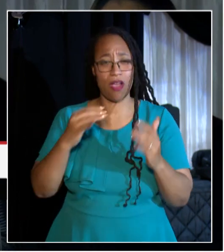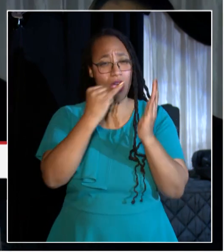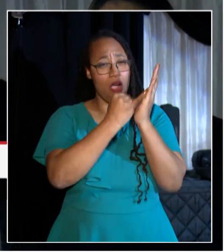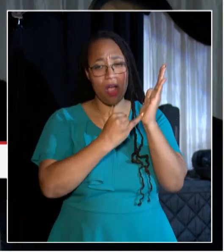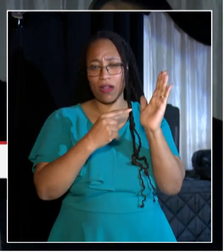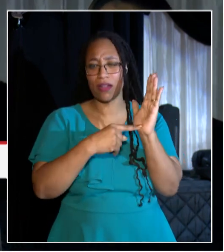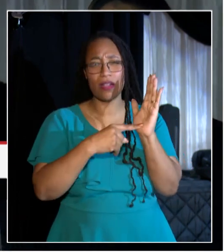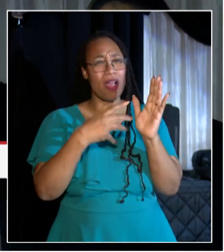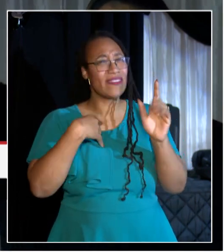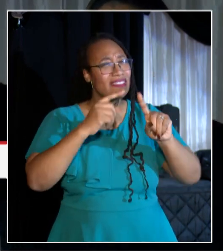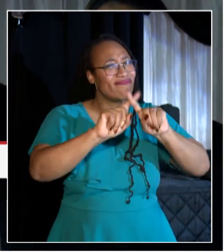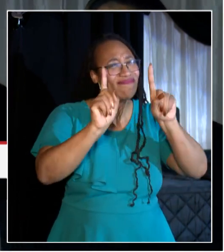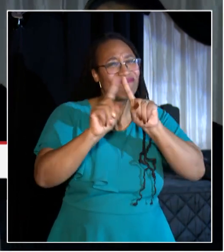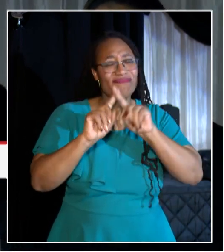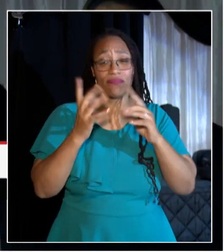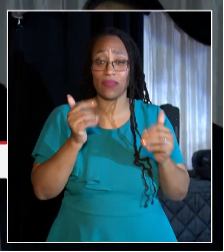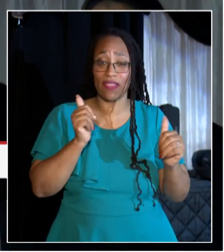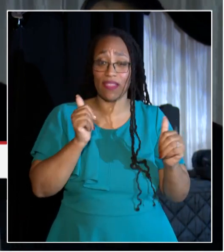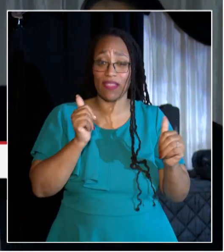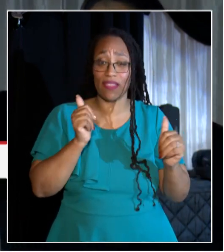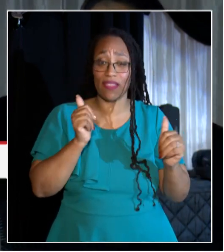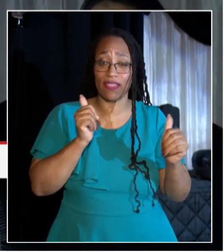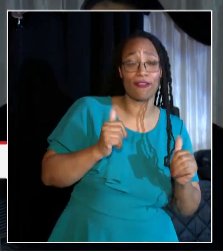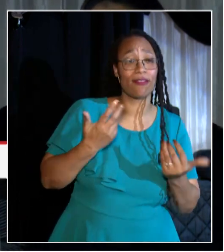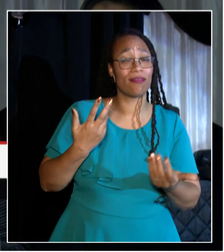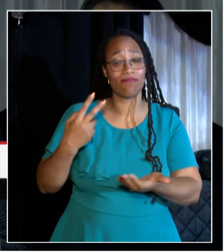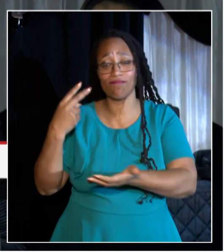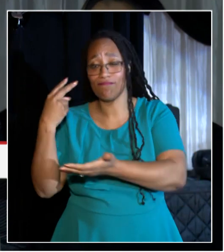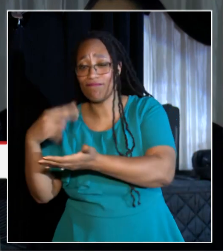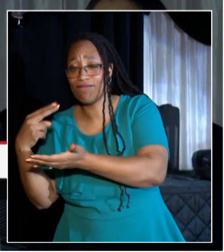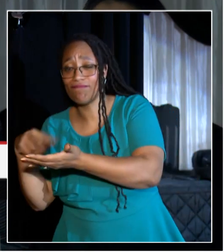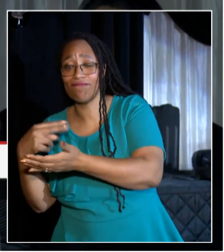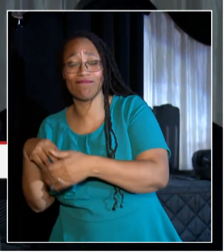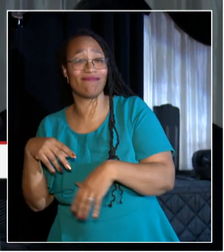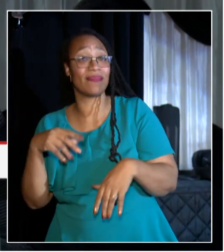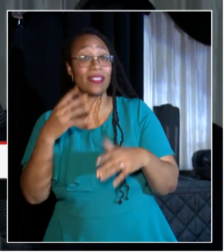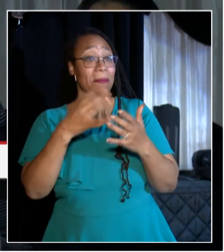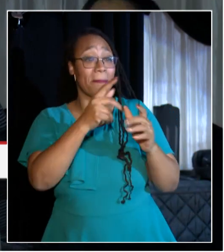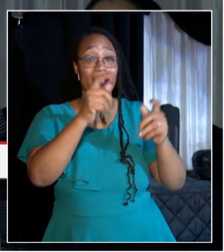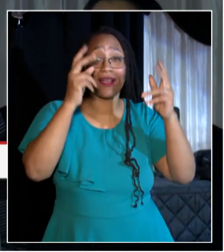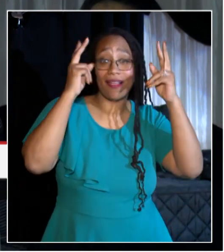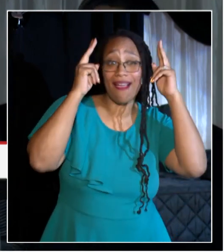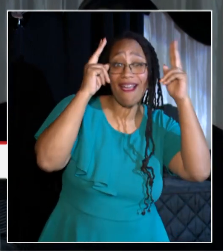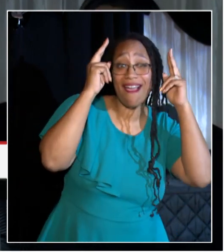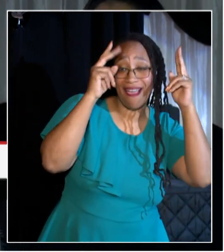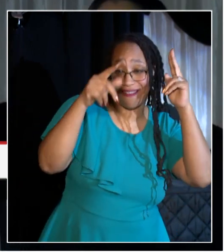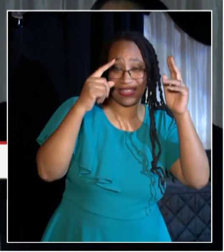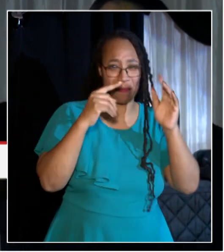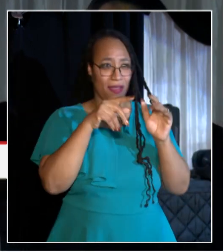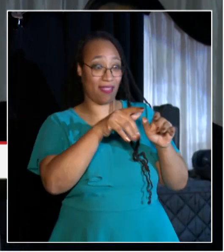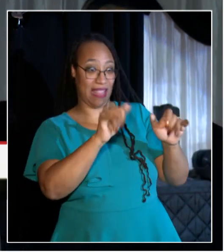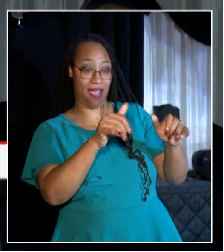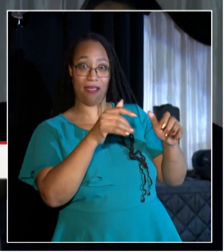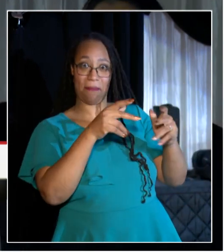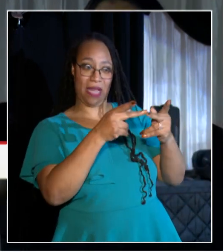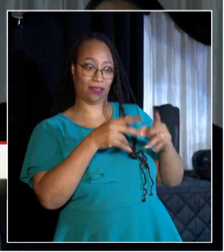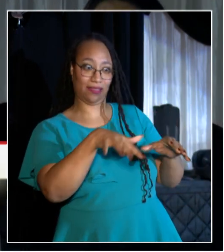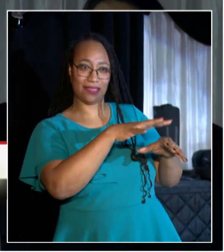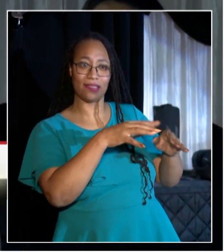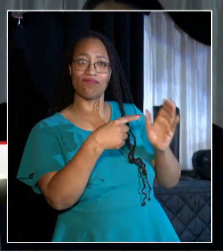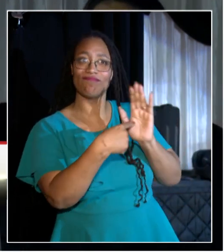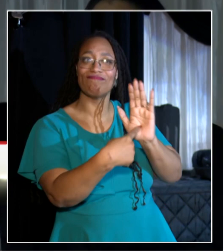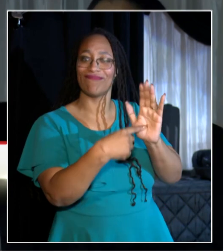when ladies and gentlemen sit down at hair salons and barbers, the arts that we see when people